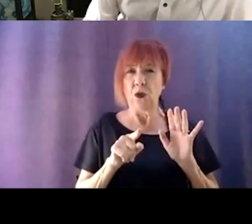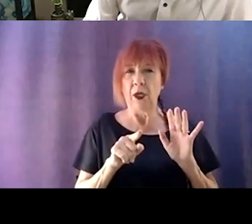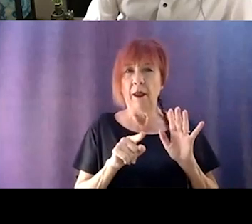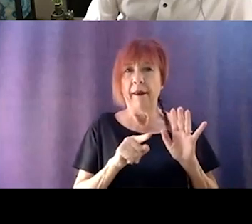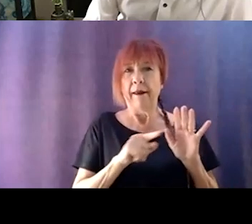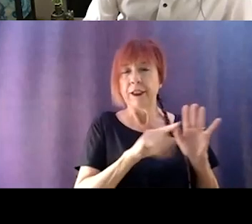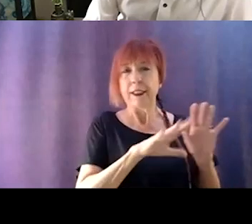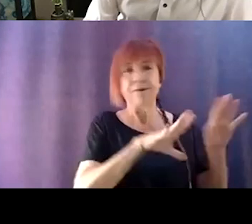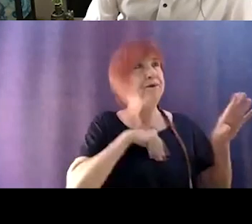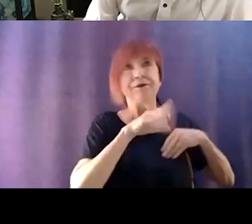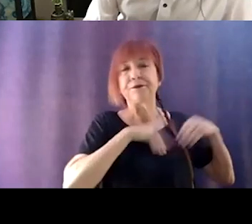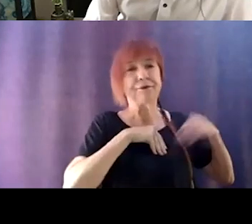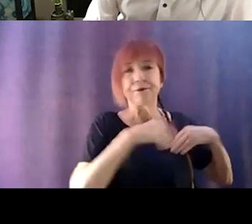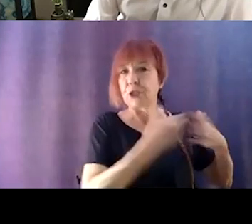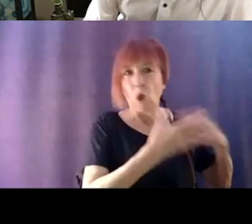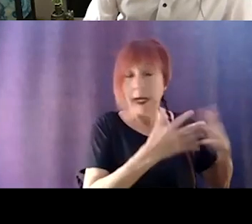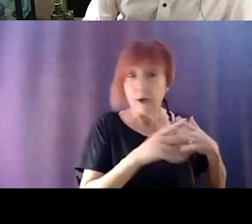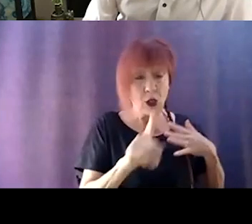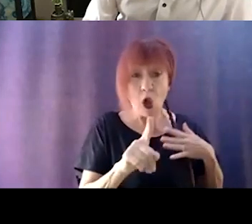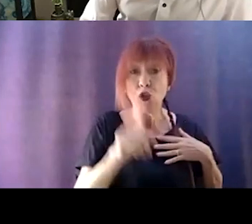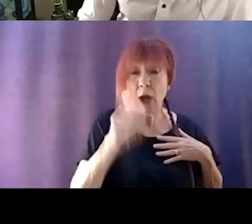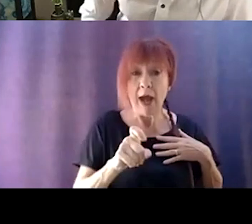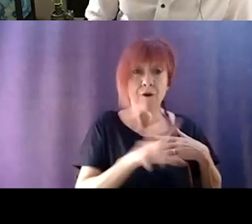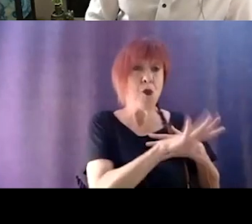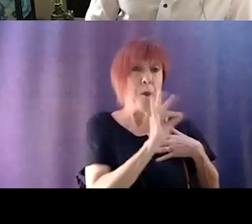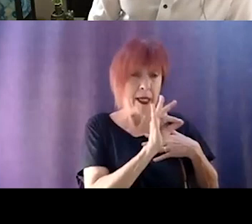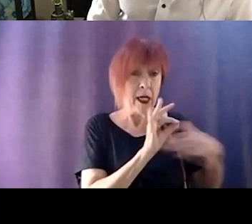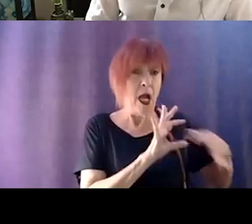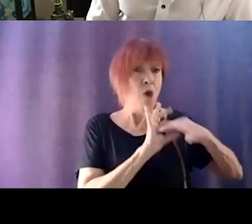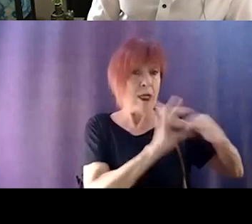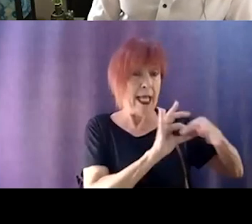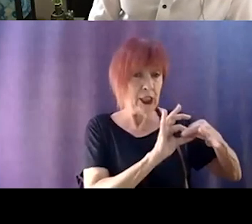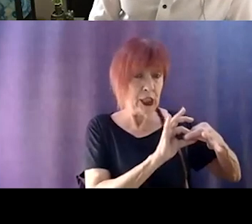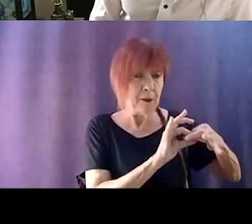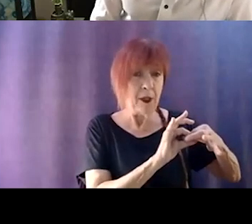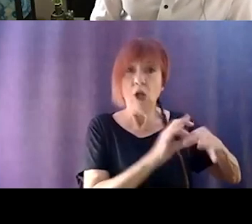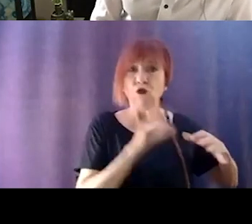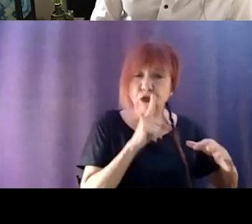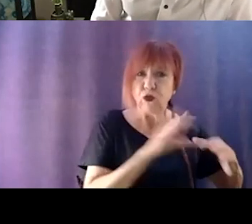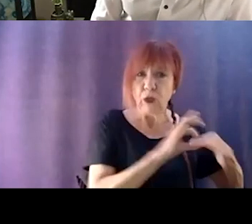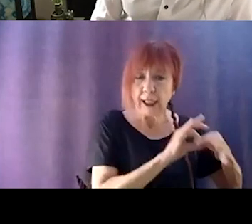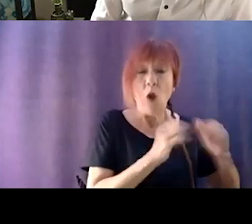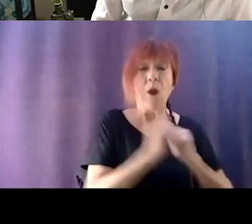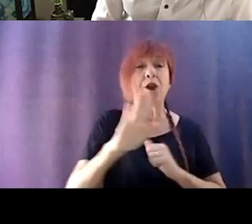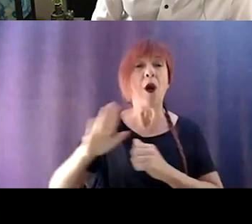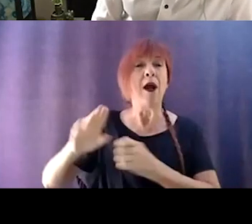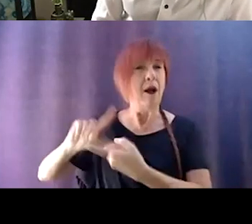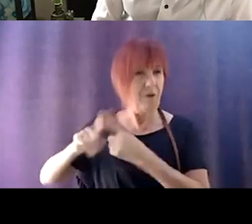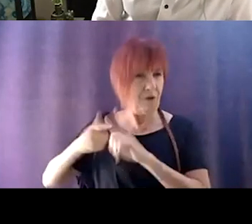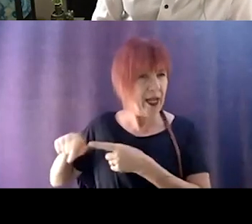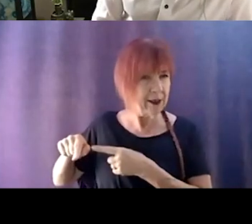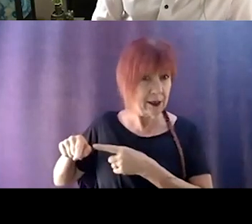be able to relay that to, like I'm saying, your friends, right? Because you almost have to consider them